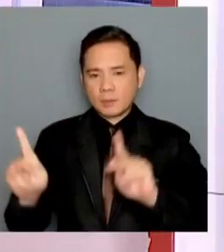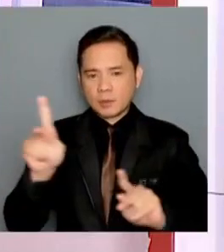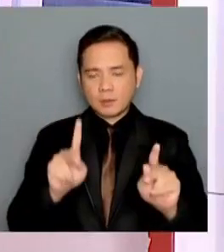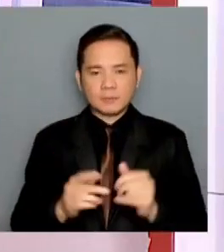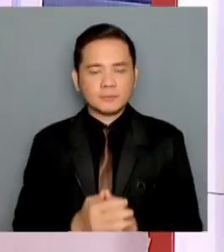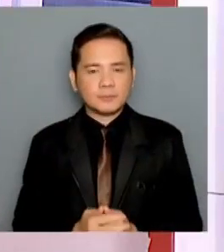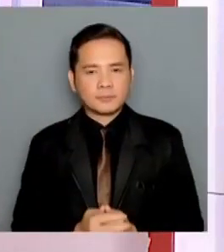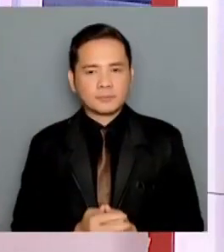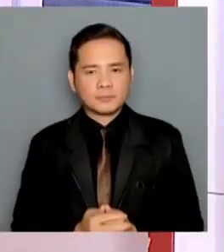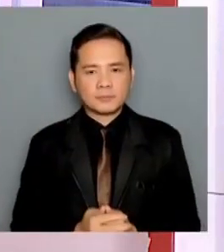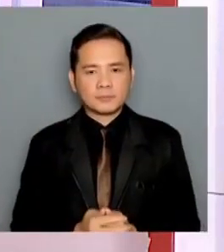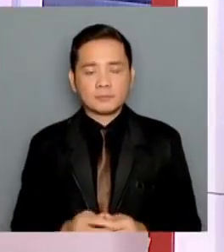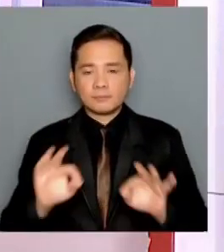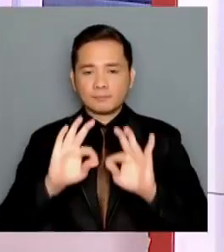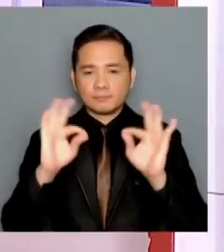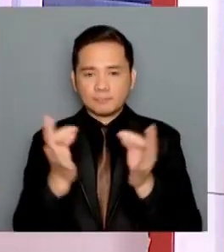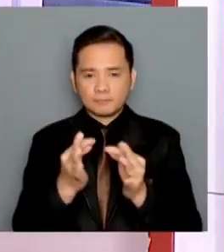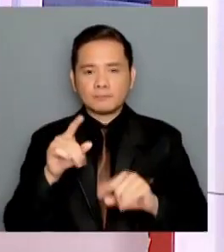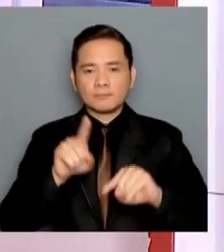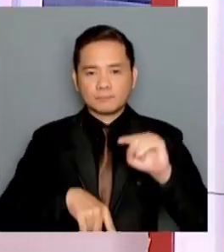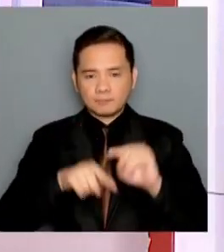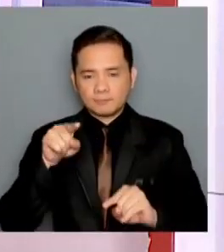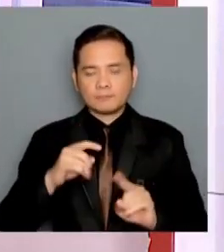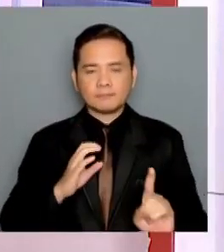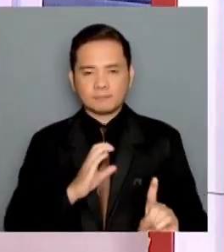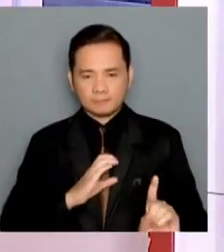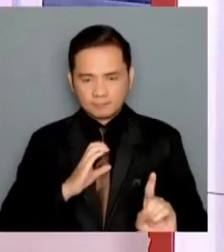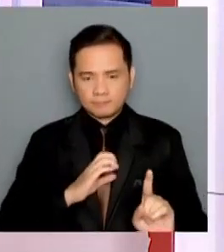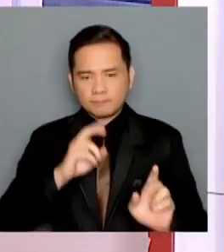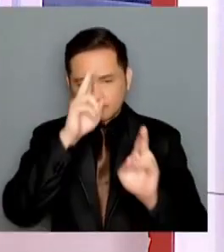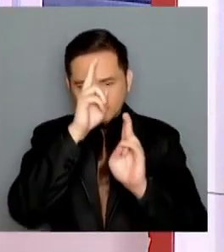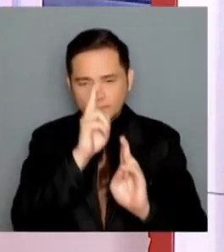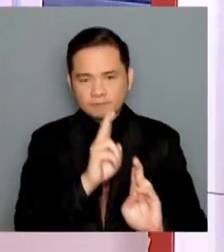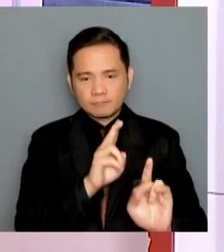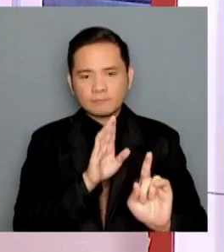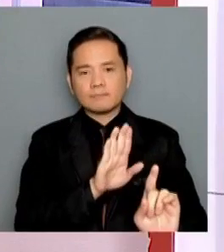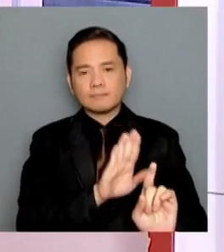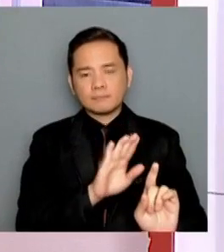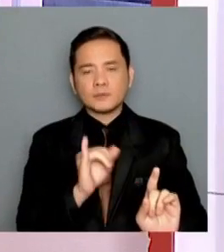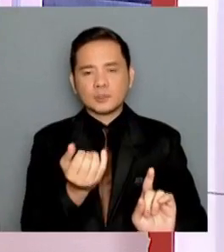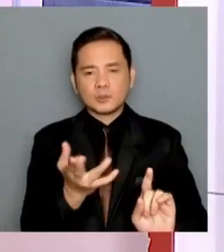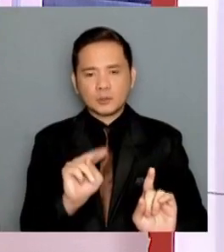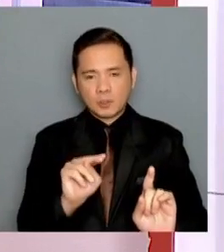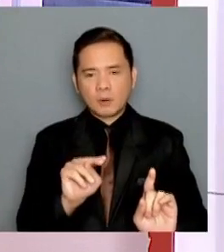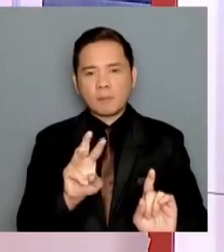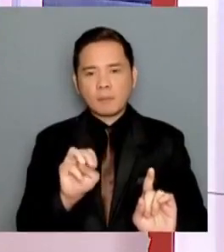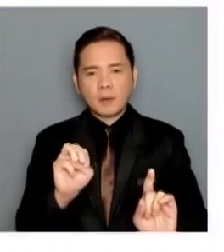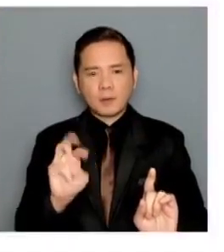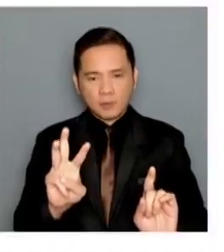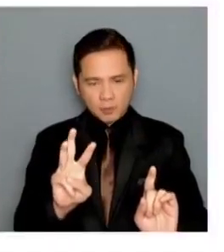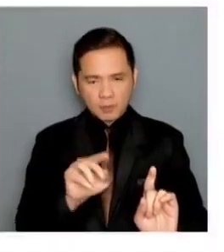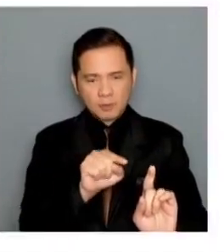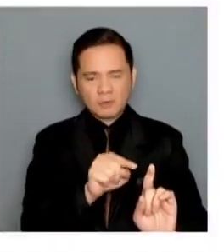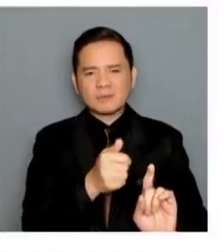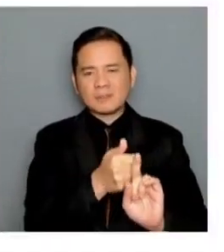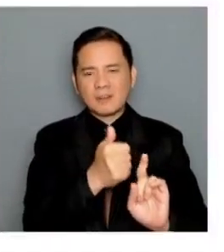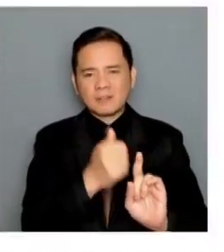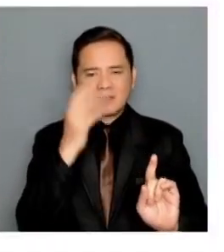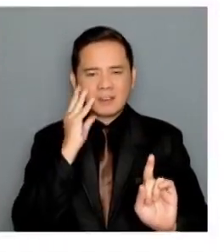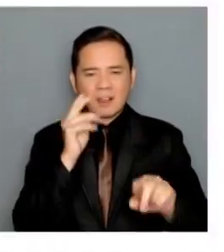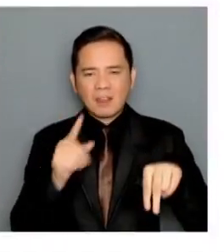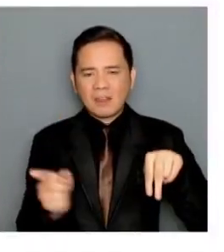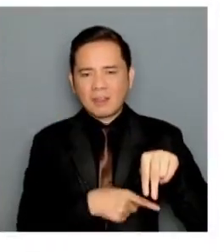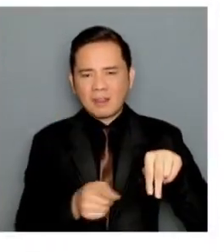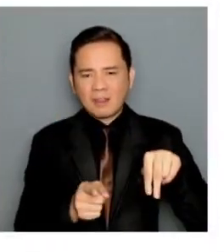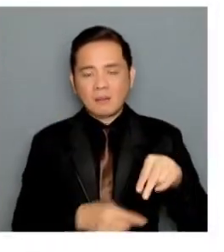Relatives and friends are paying their last respects to alleged hazing victim John Matthew Salilig. Bianca Dava now joins us with that